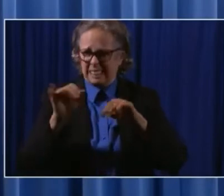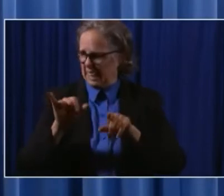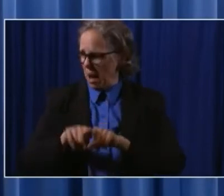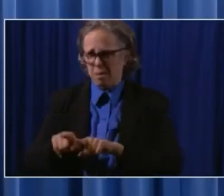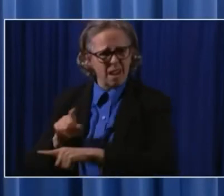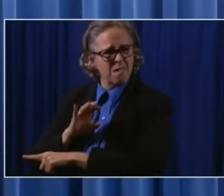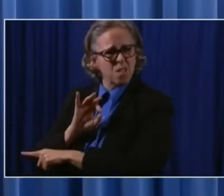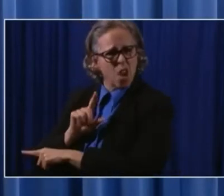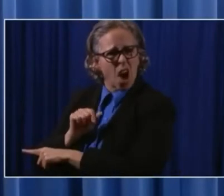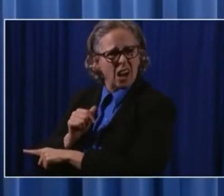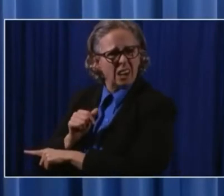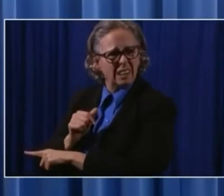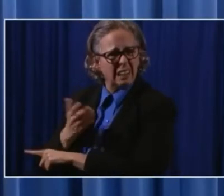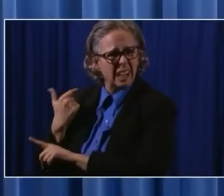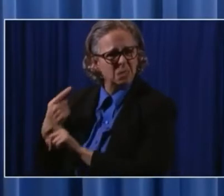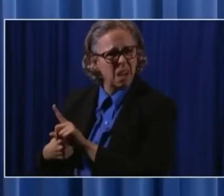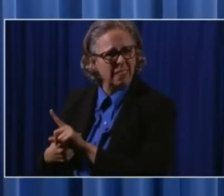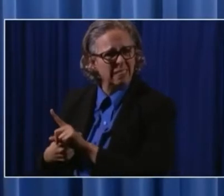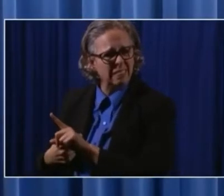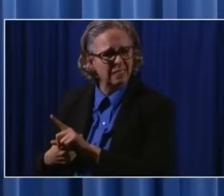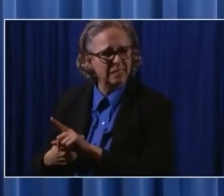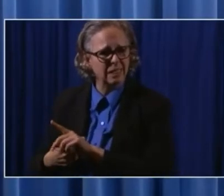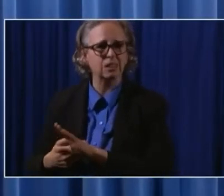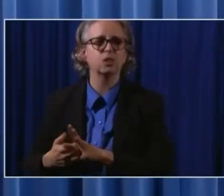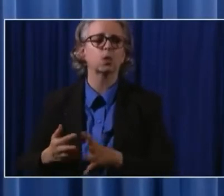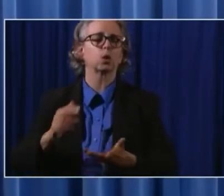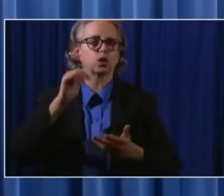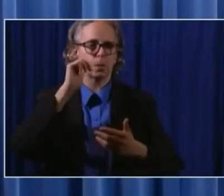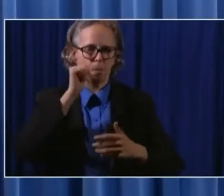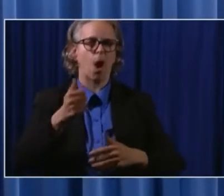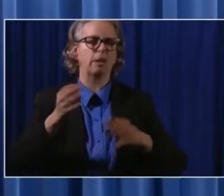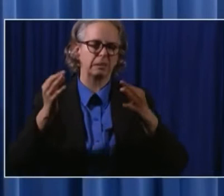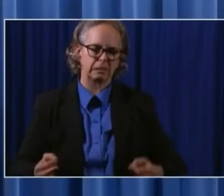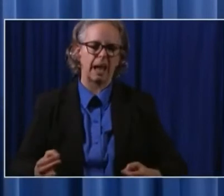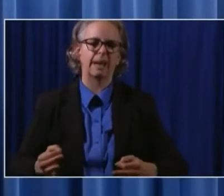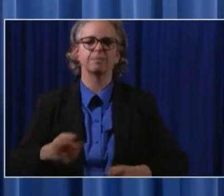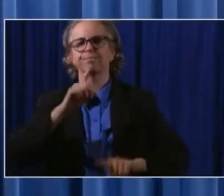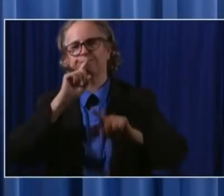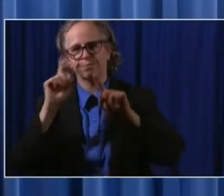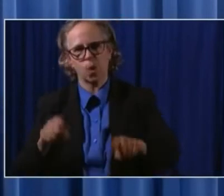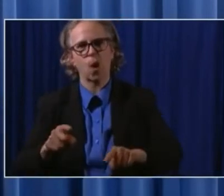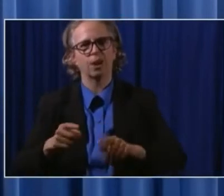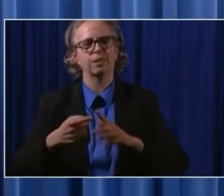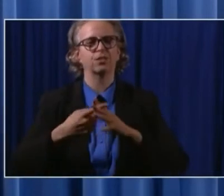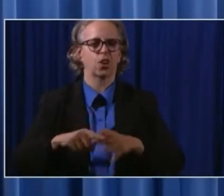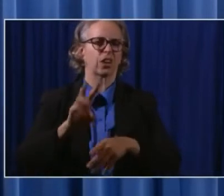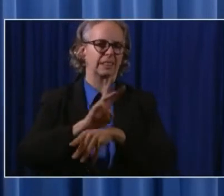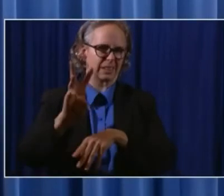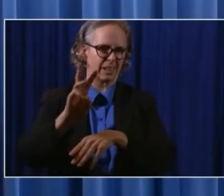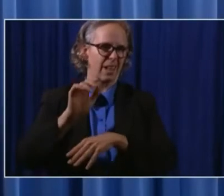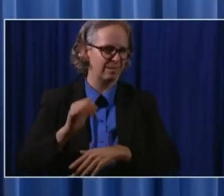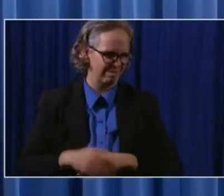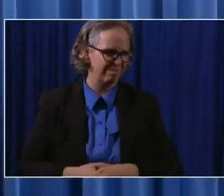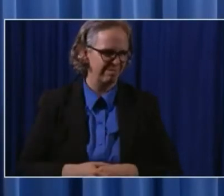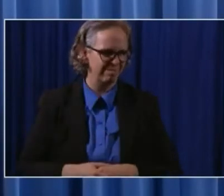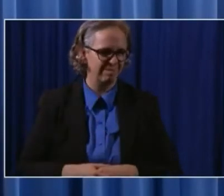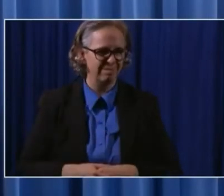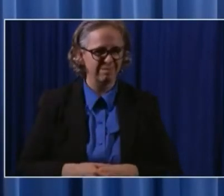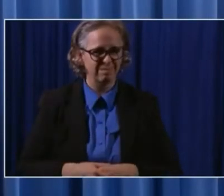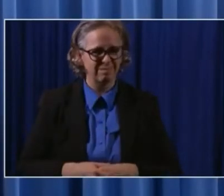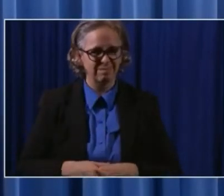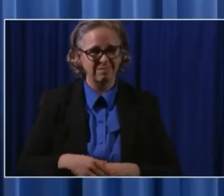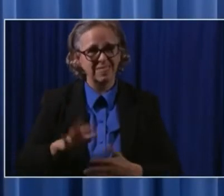in tomorrow. And again, the goal is going to be, on those counties that are red, or excuse me, those counties that are yellow, those